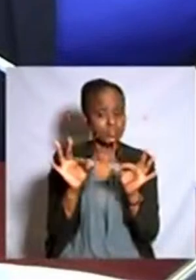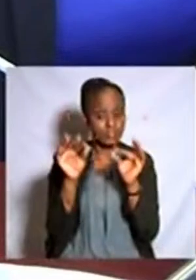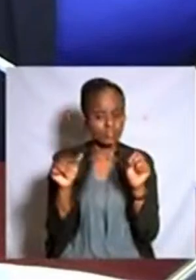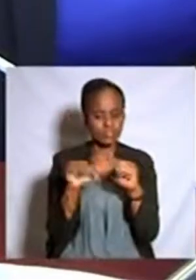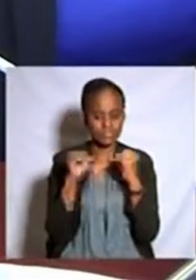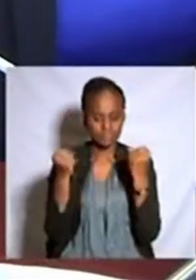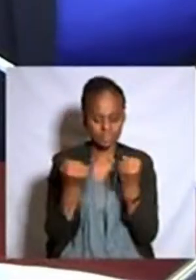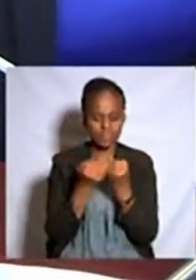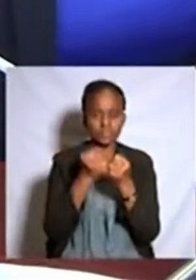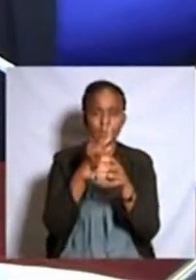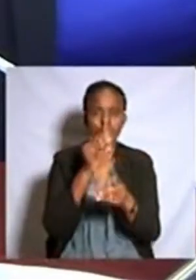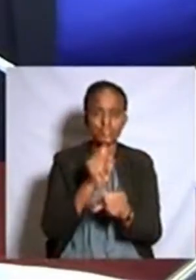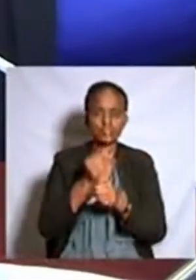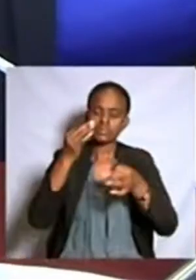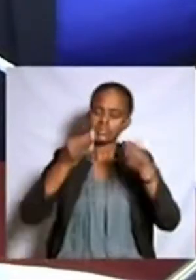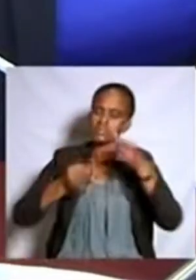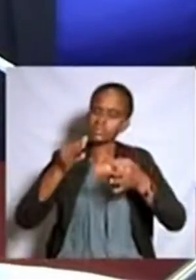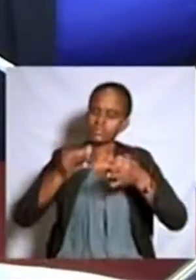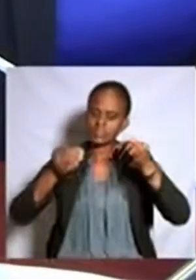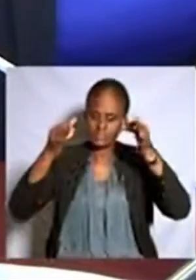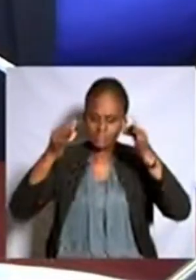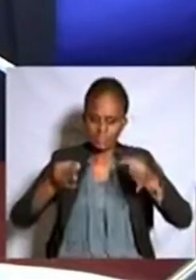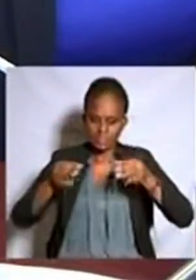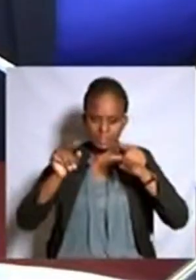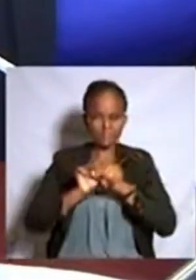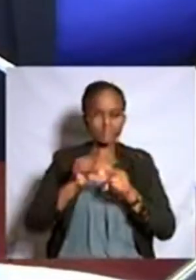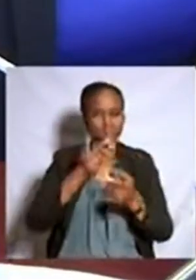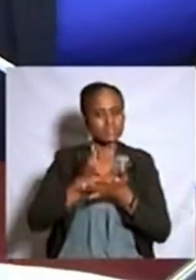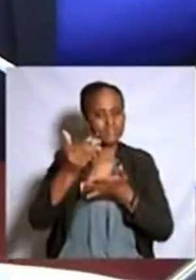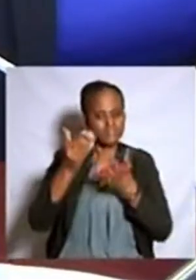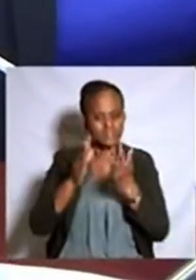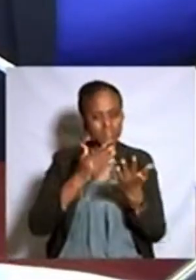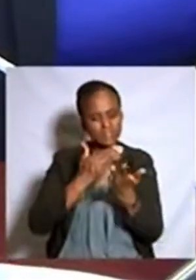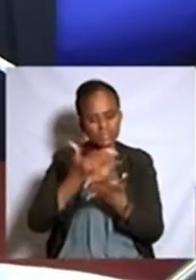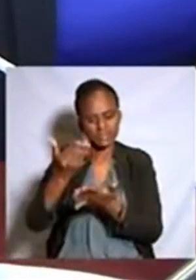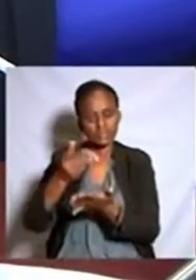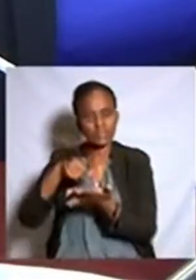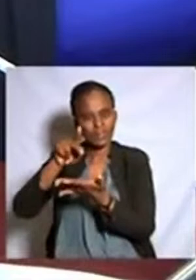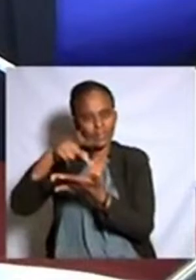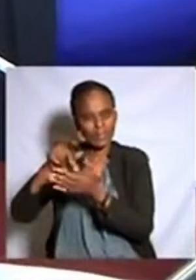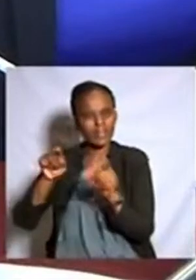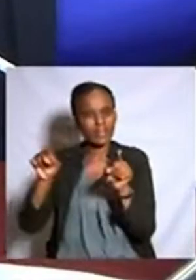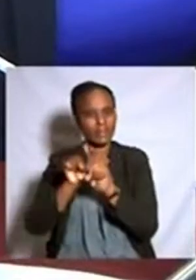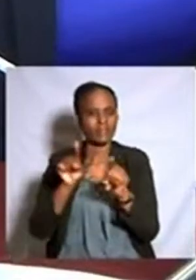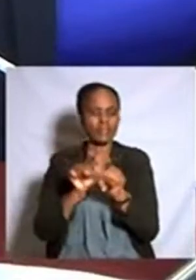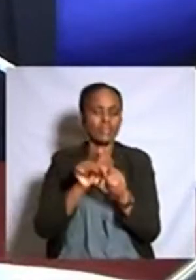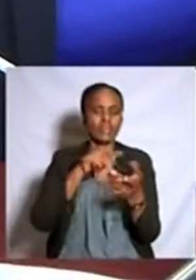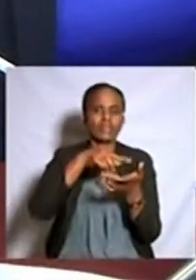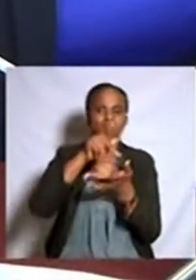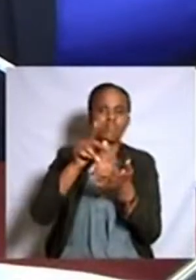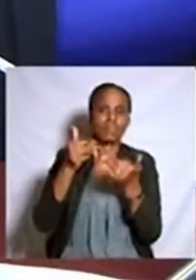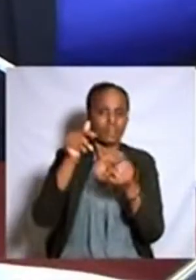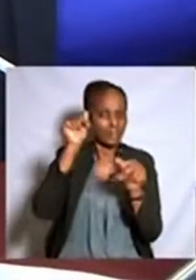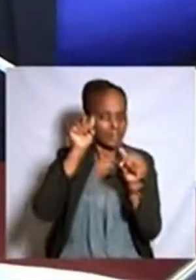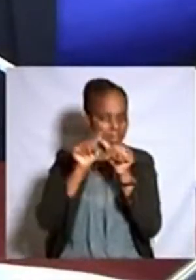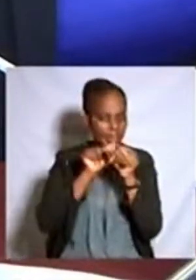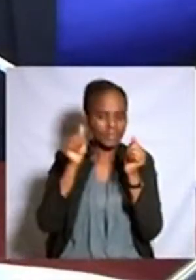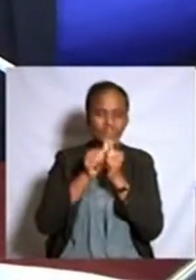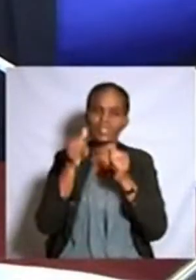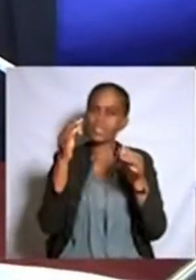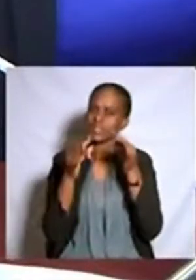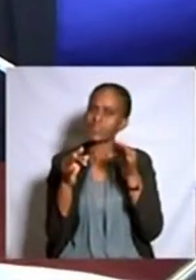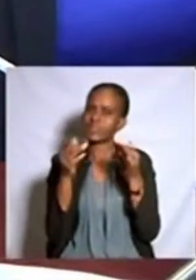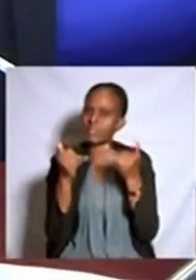society obtained court consent judgment and customers are paying through the same. Should the payment as agreed with the court